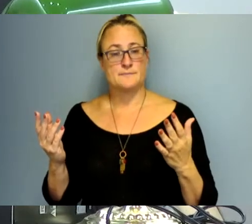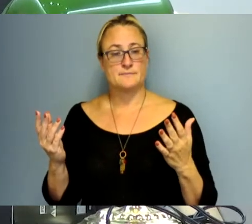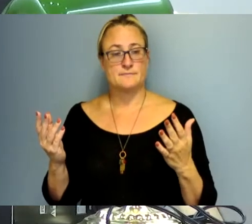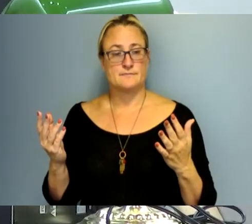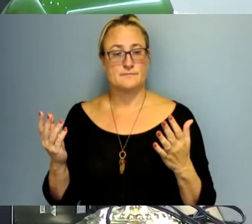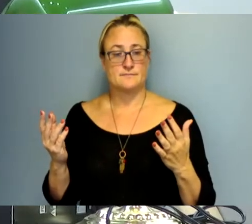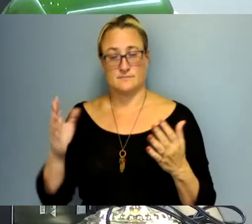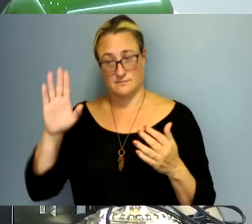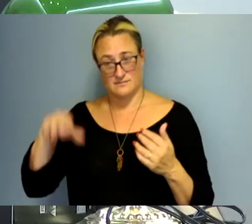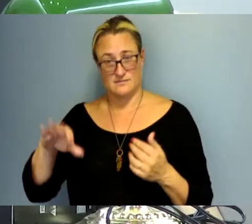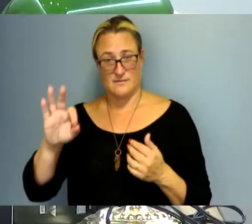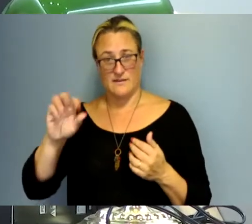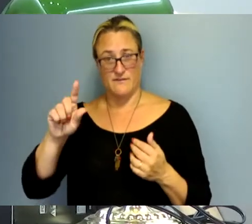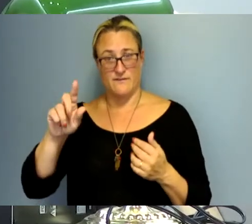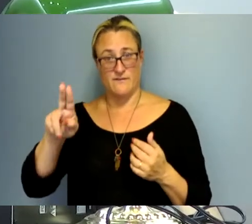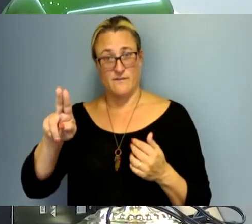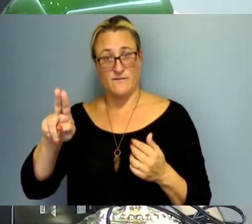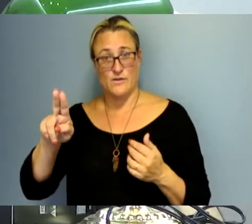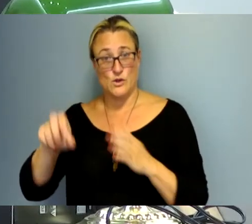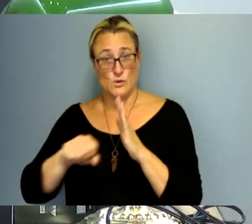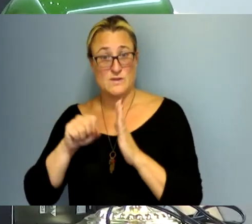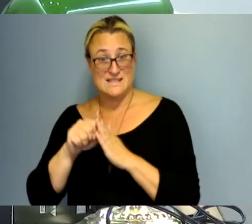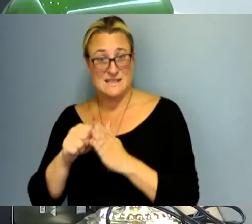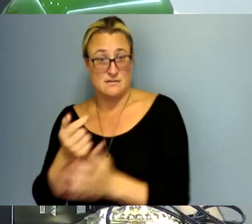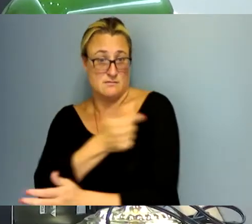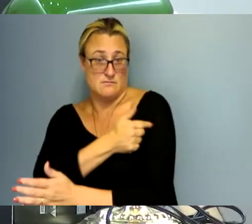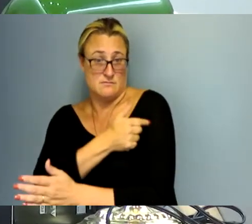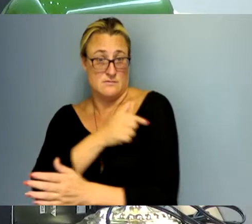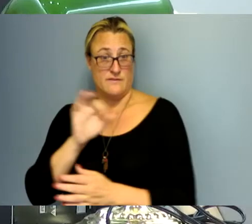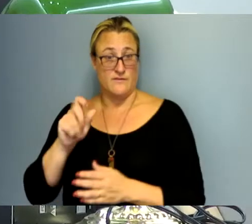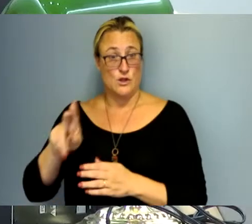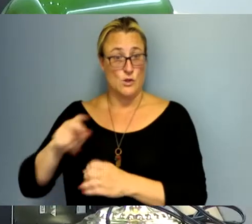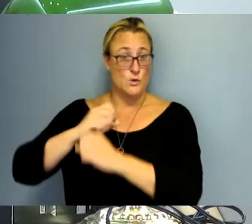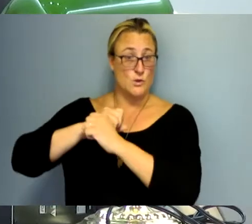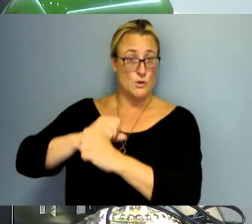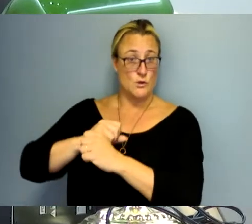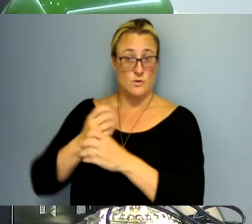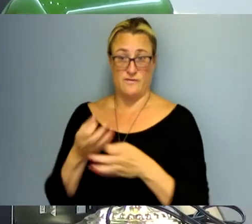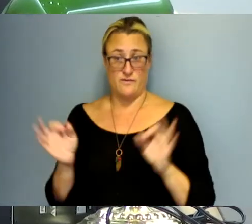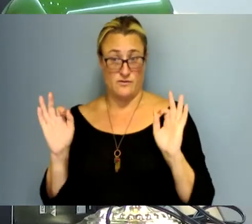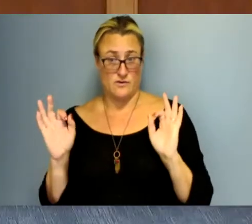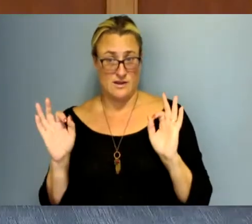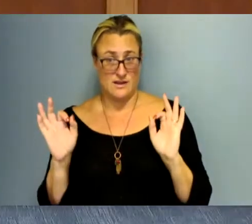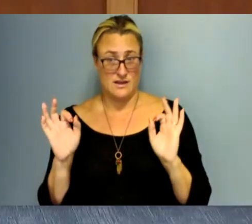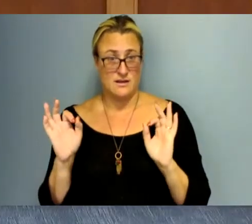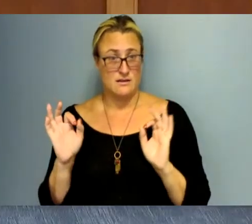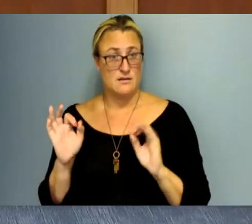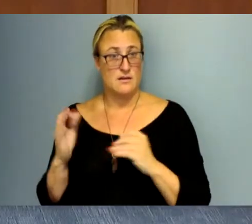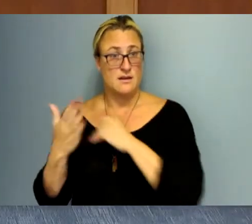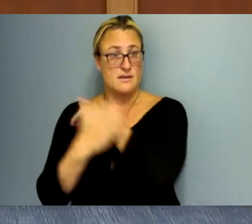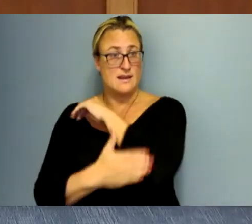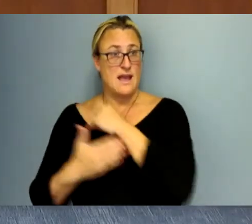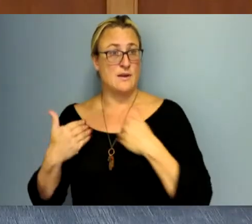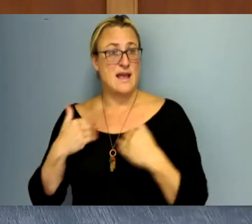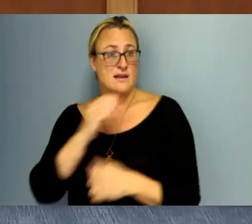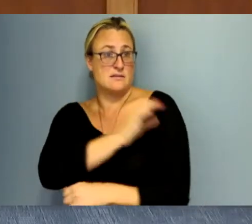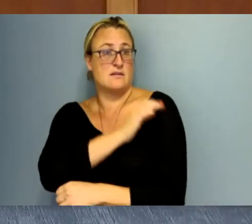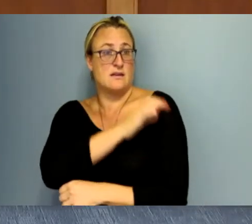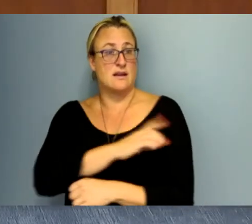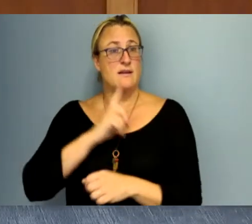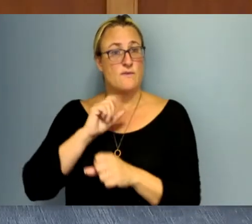flu season. Make sure you get your flu shot. Okay, you can get those for free. I think we're having a clinic. The county's actually having a clinic for its own